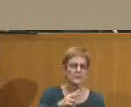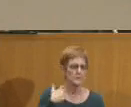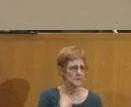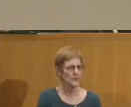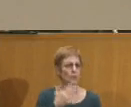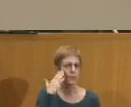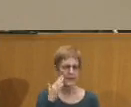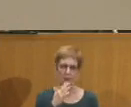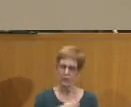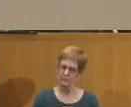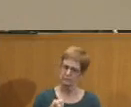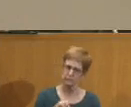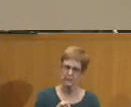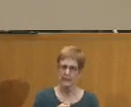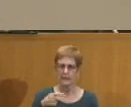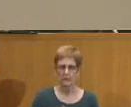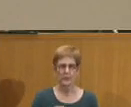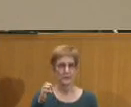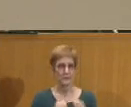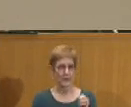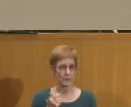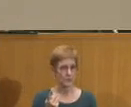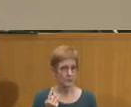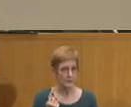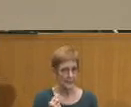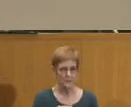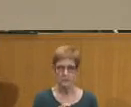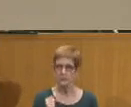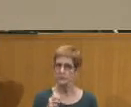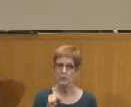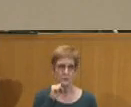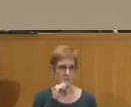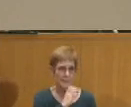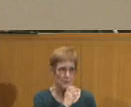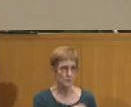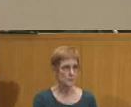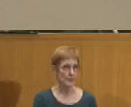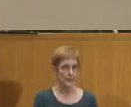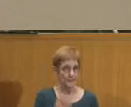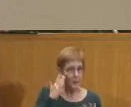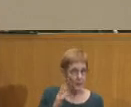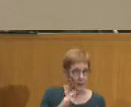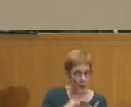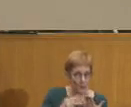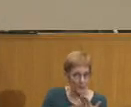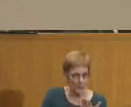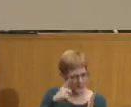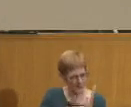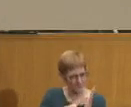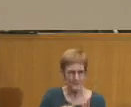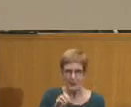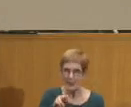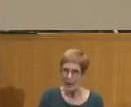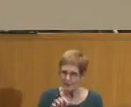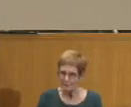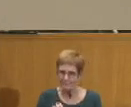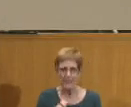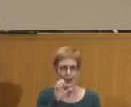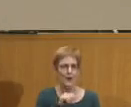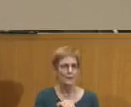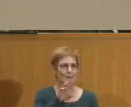this. And I couldn't have done it without Amanda Birch. Please stand up really quickly. She is